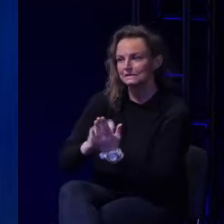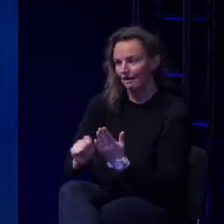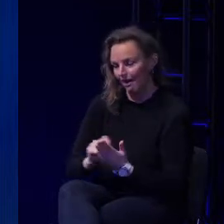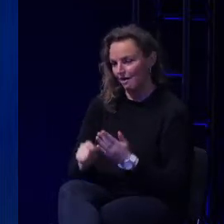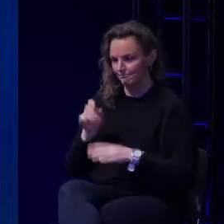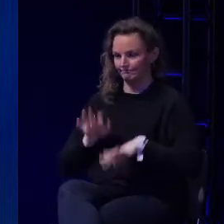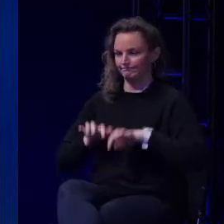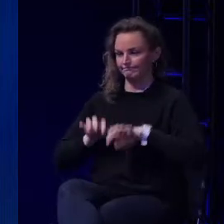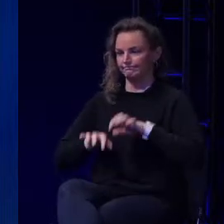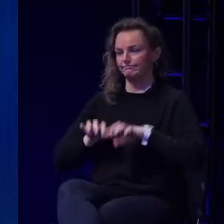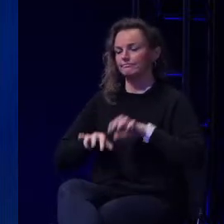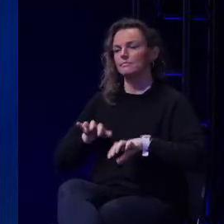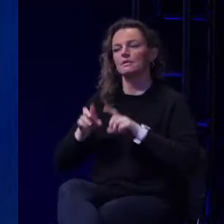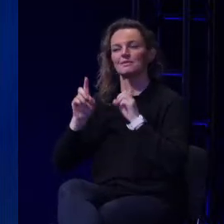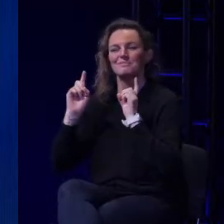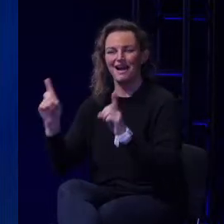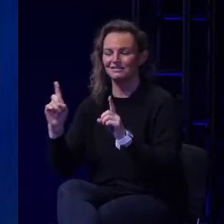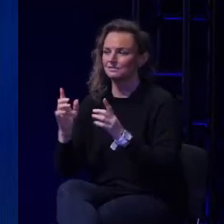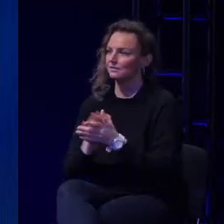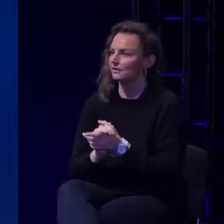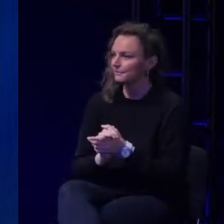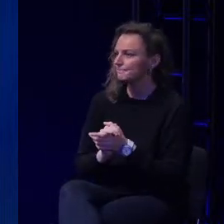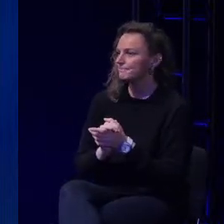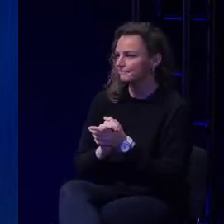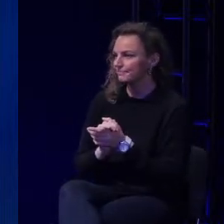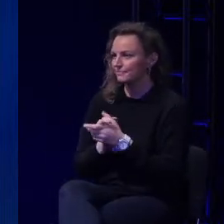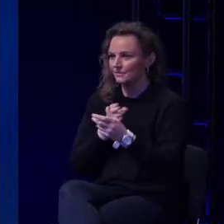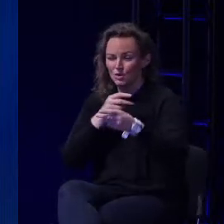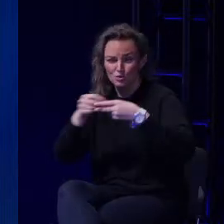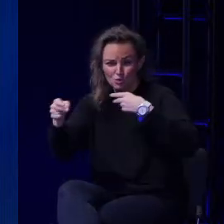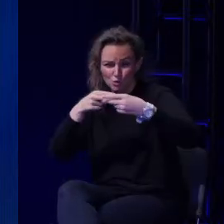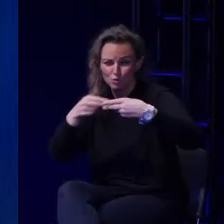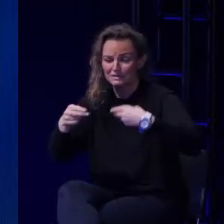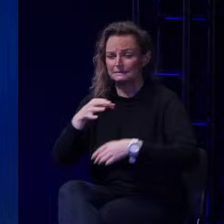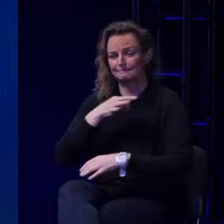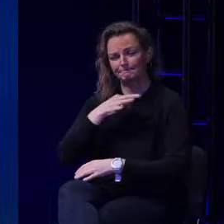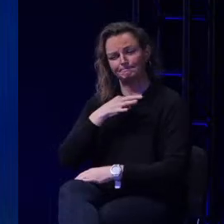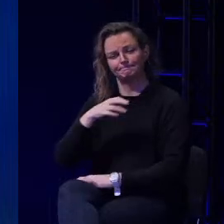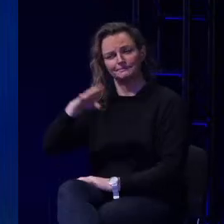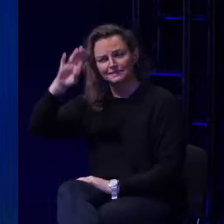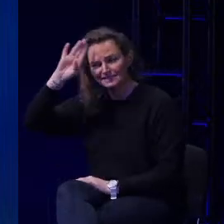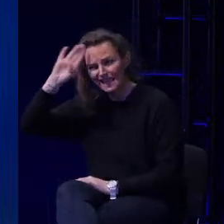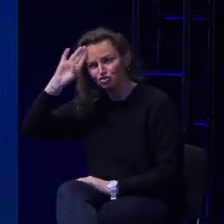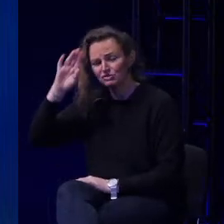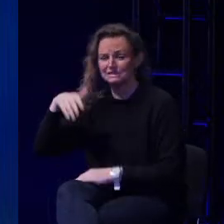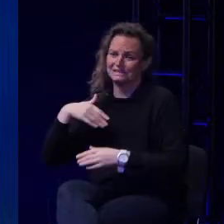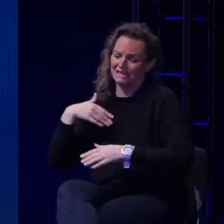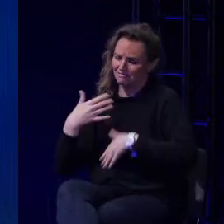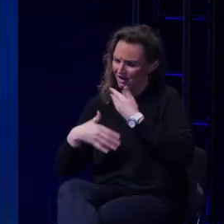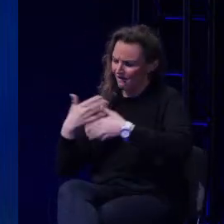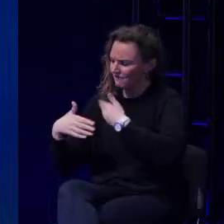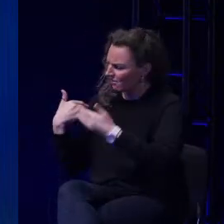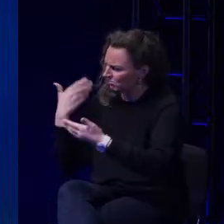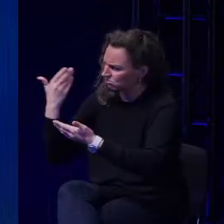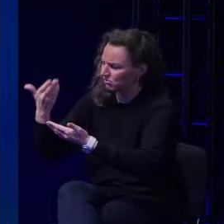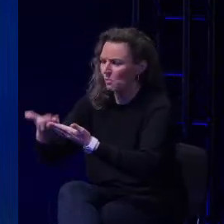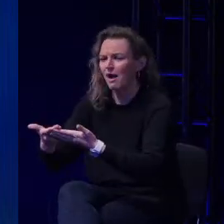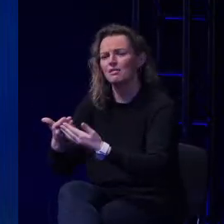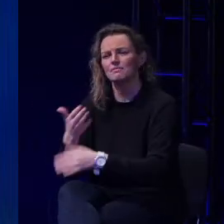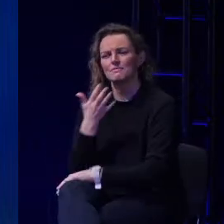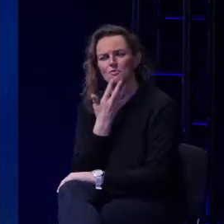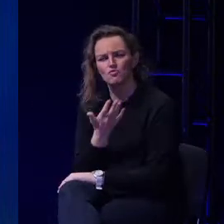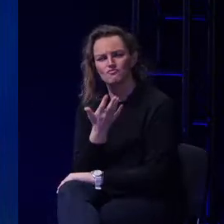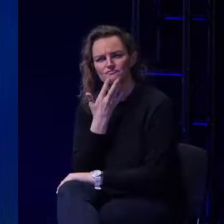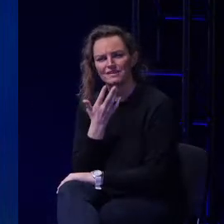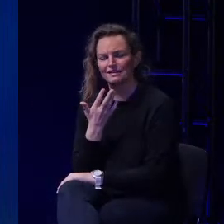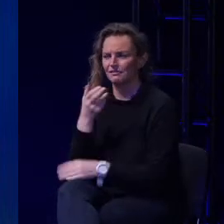But ultimately news is rather dangerous and kind of boring after a while. And a natural